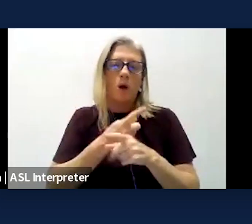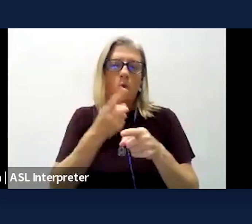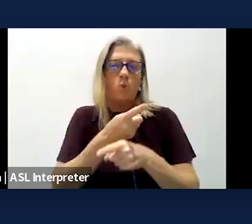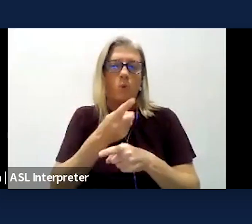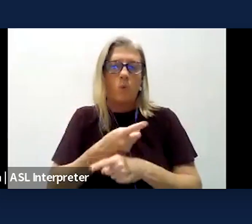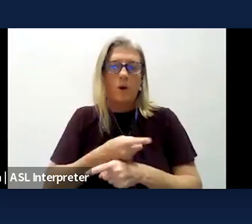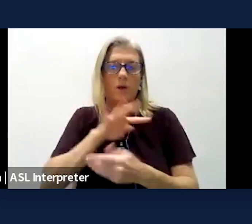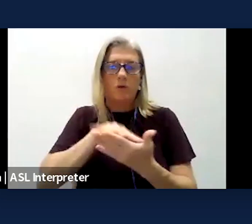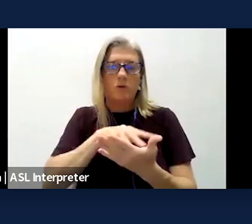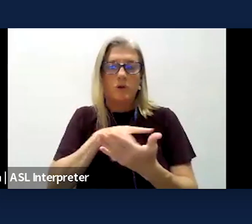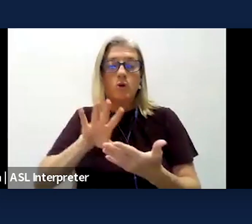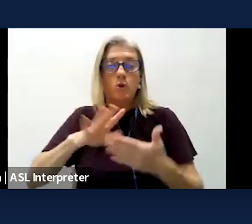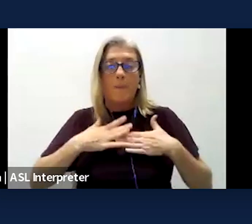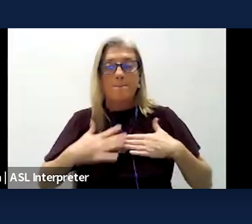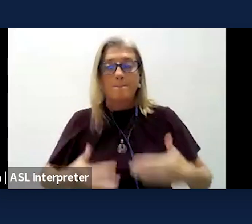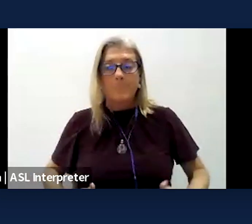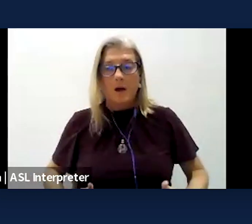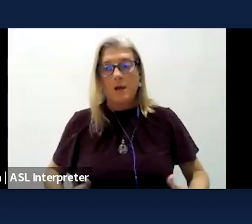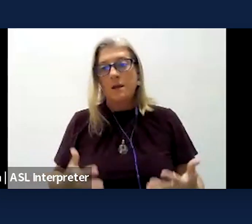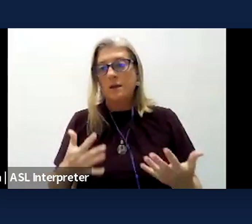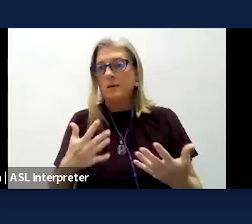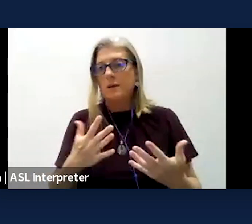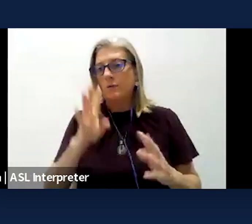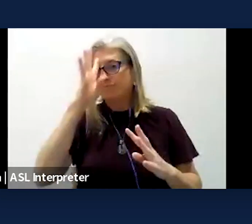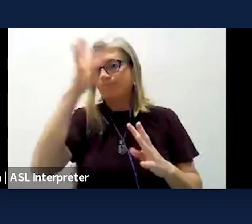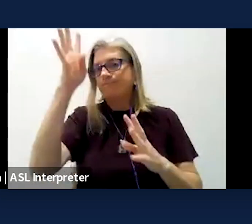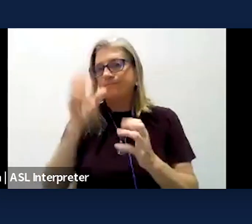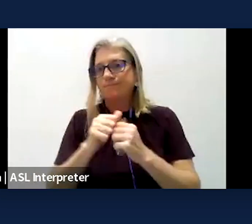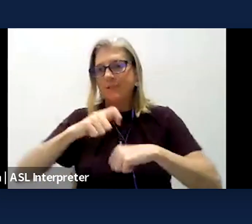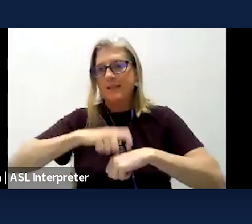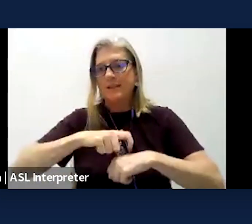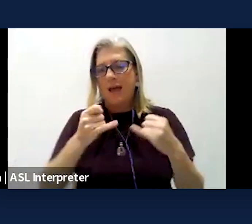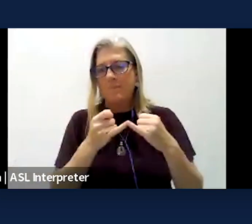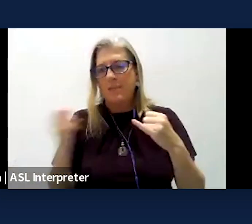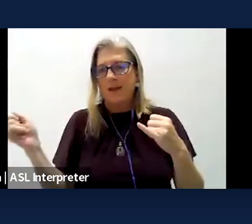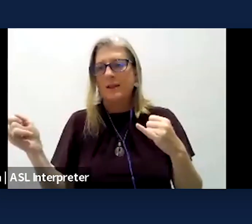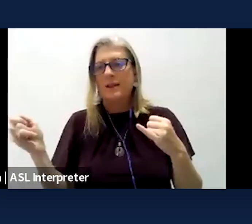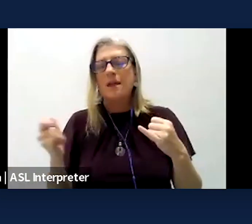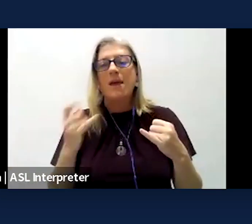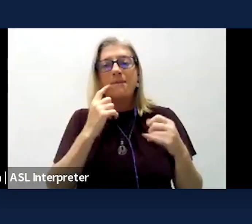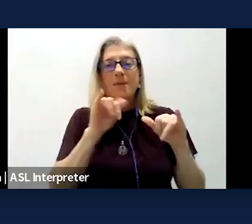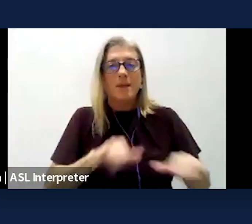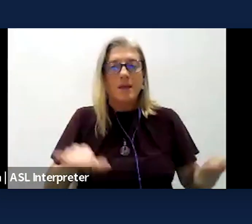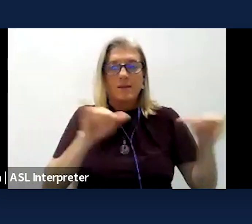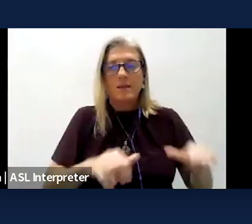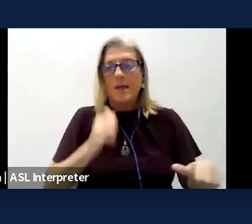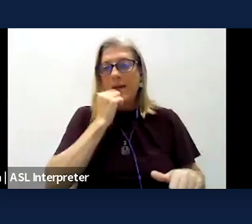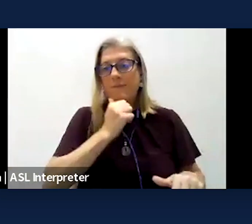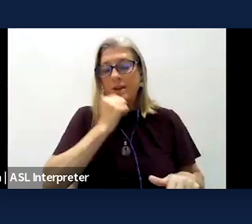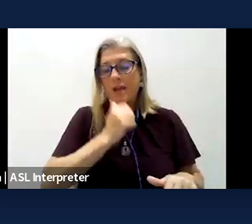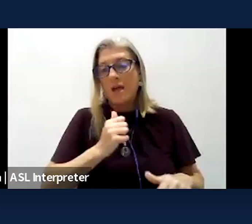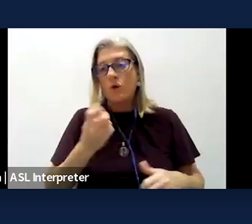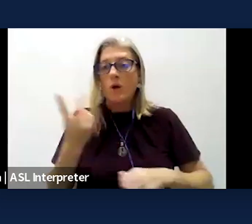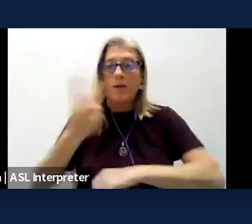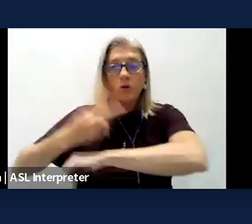body creates kind of a timeline for these things to happen, and if you do it the same time of day, every day or every other day, it's going to